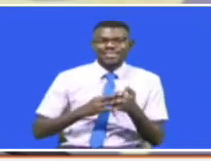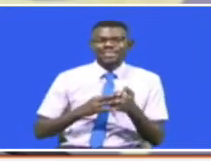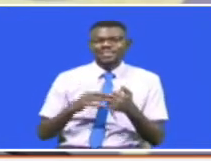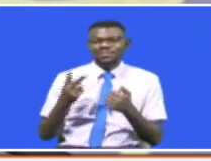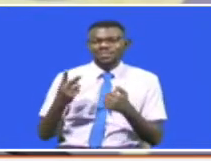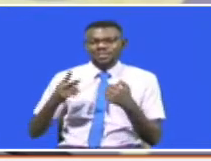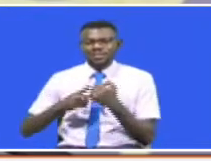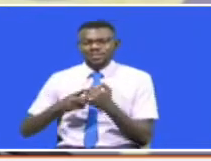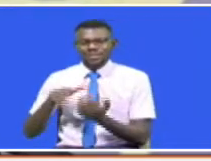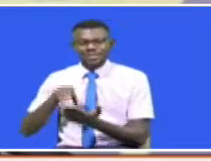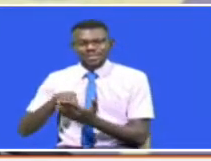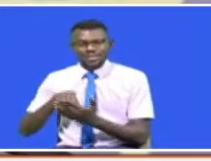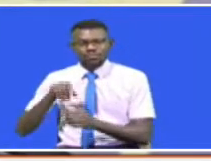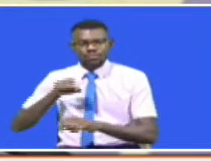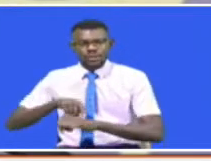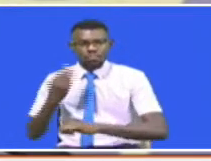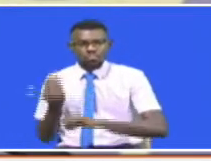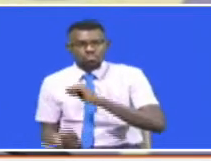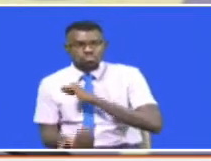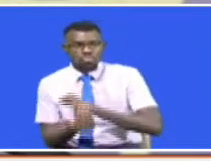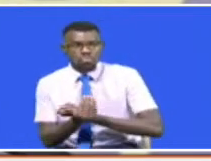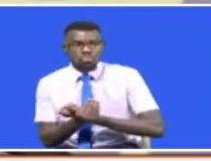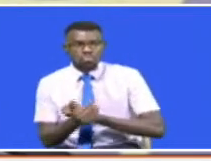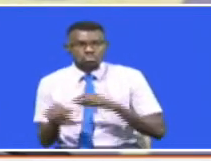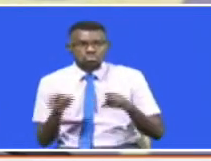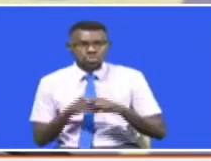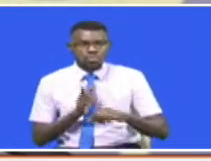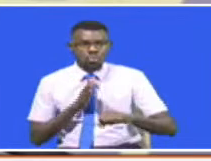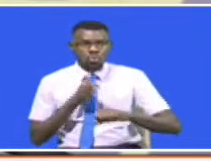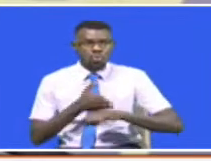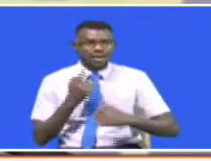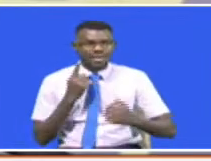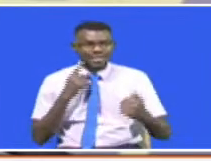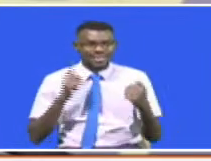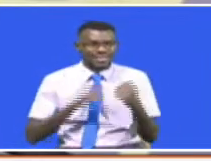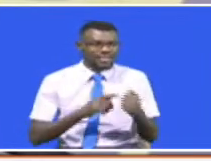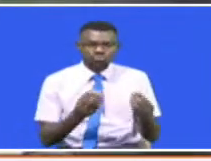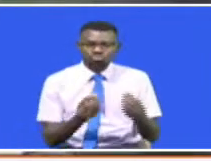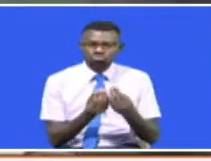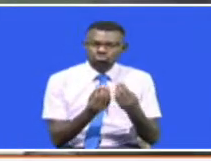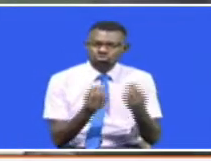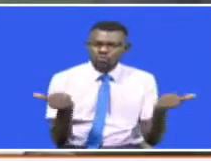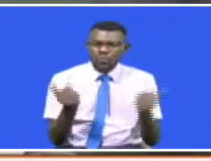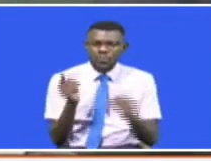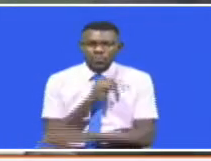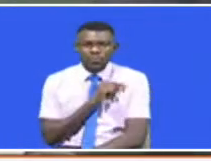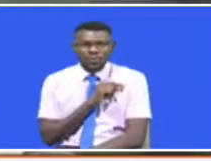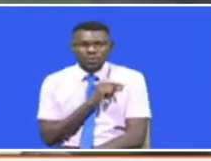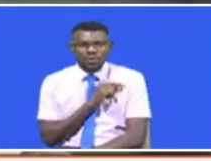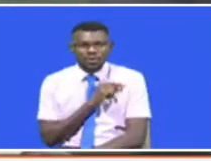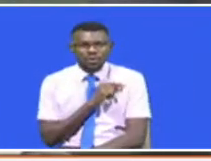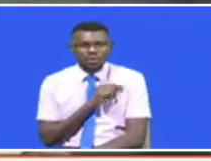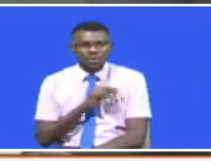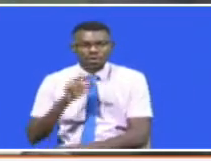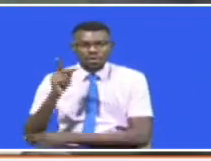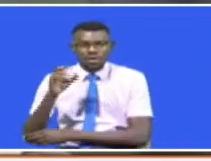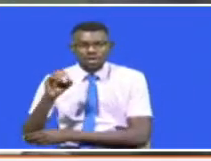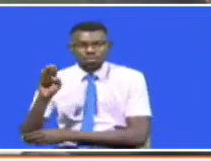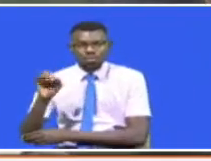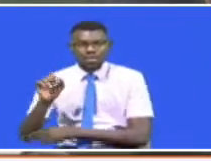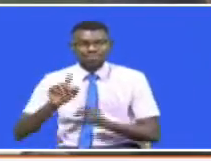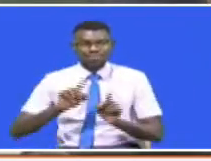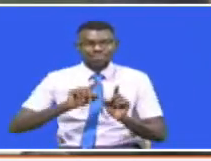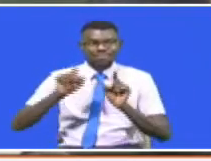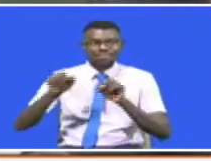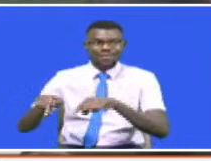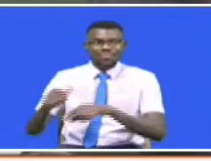cases as of this morning, and more than 600 had already been settled. Koome's tour in Nyanza region also saw